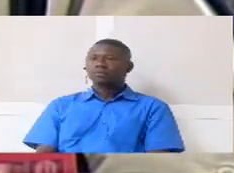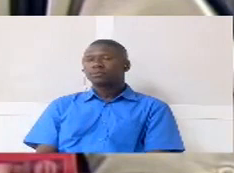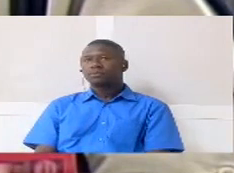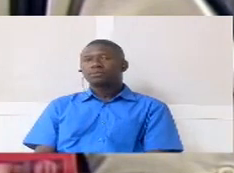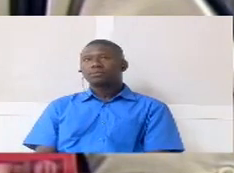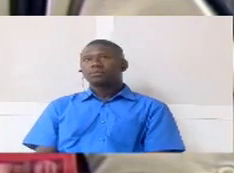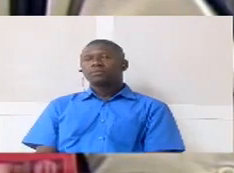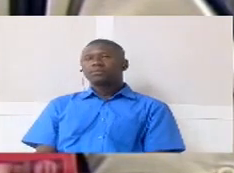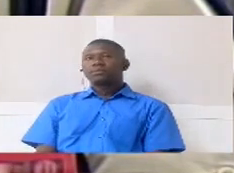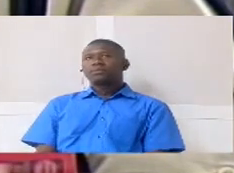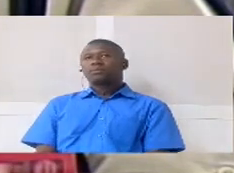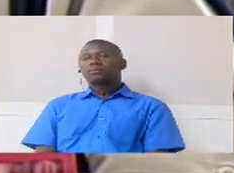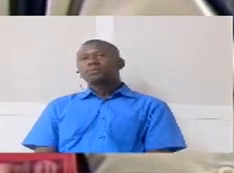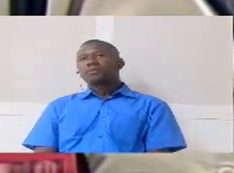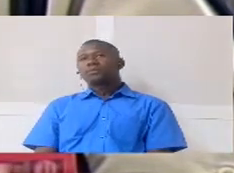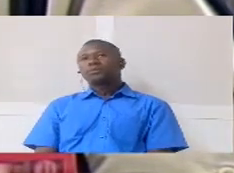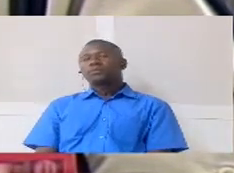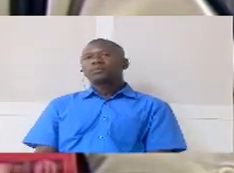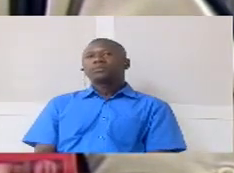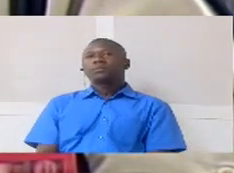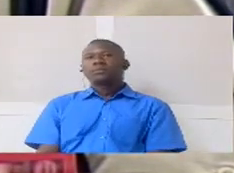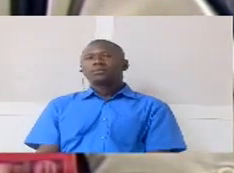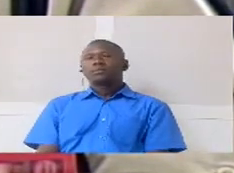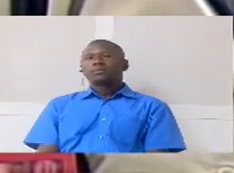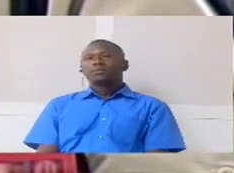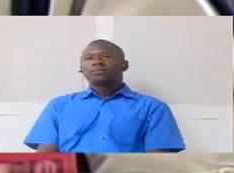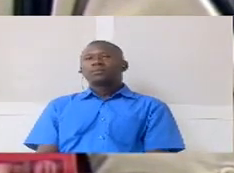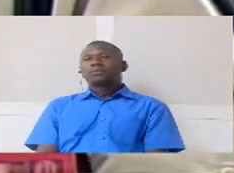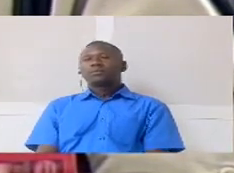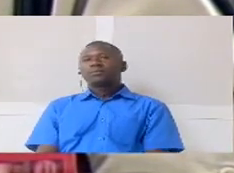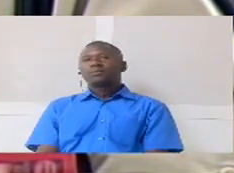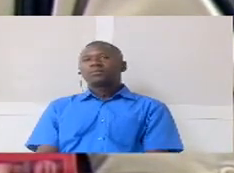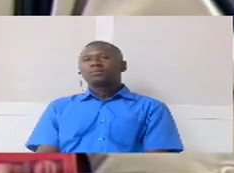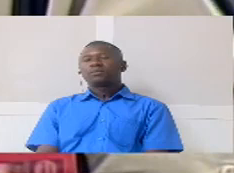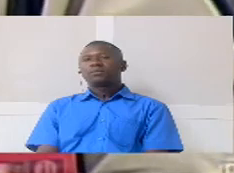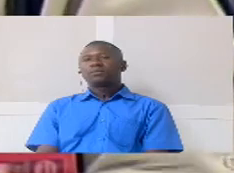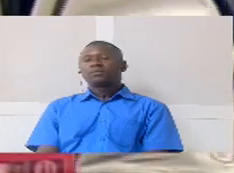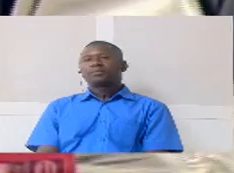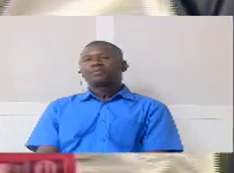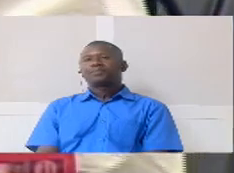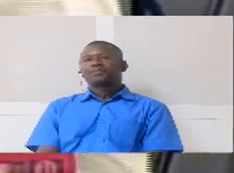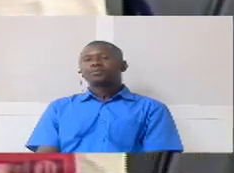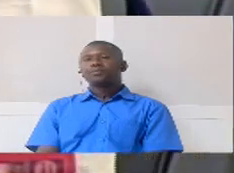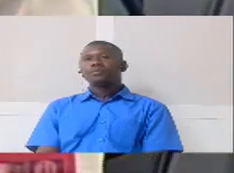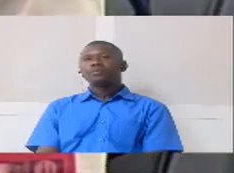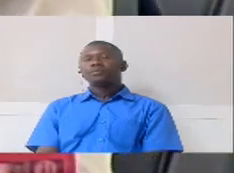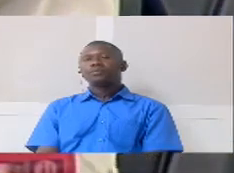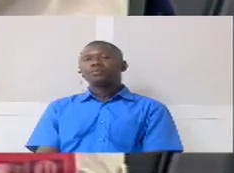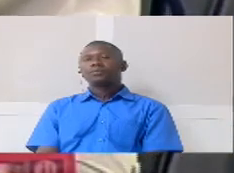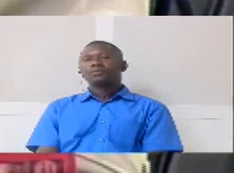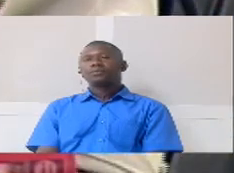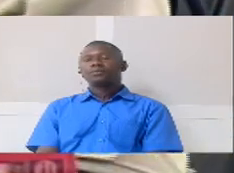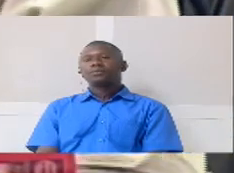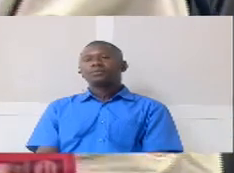Many alonko wolebe akunaje kaso kunna amunta wolebe number o sotulale o se keno le kadu otumo